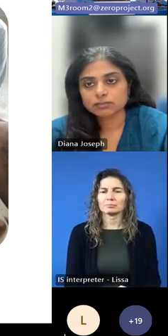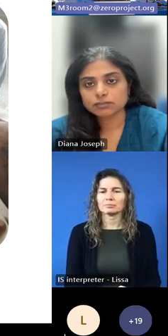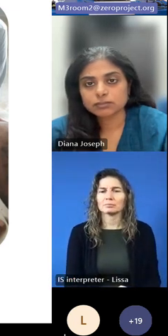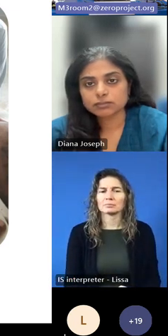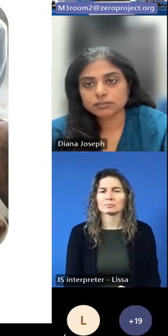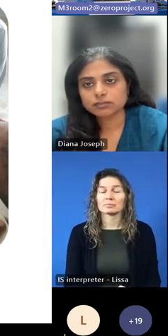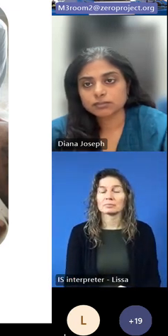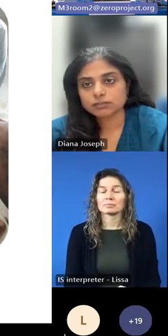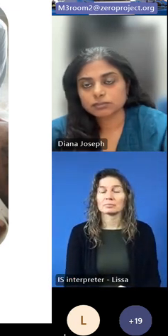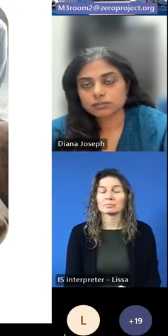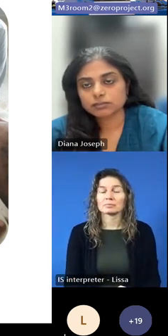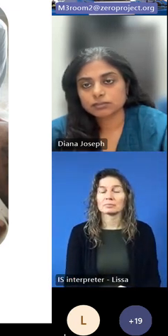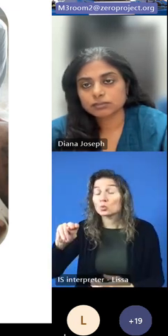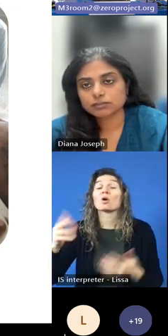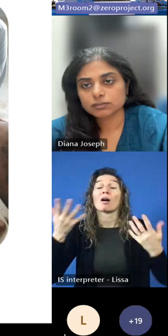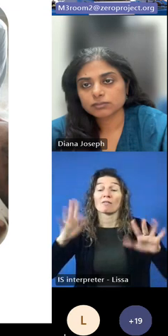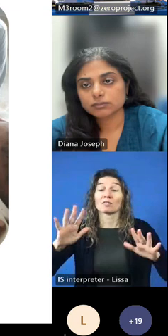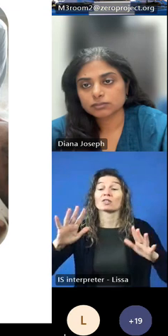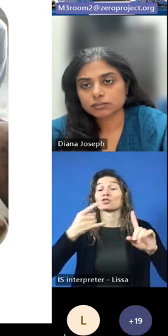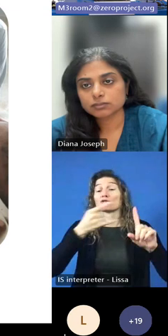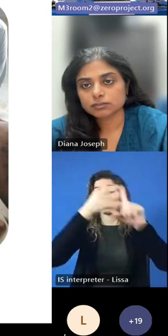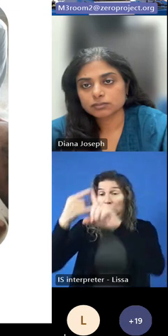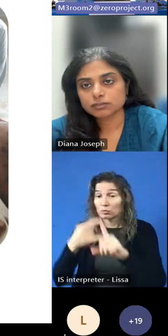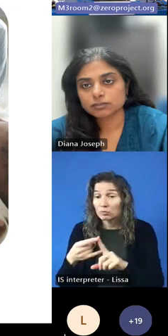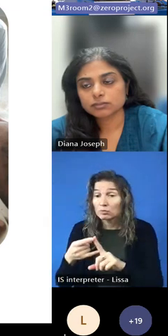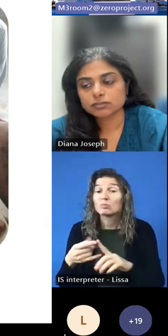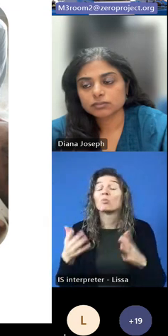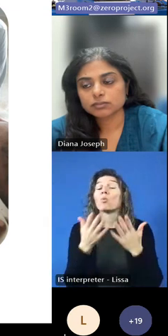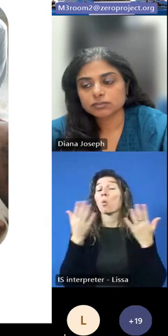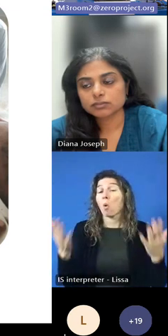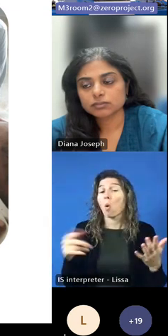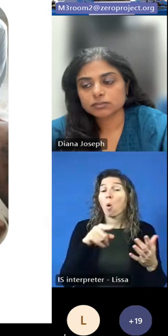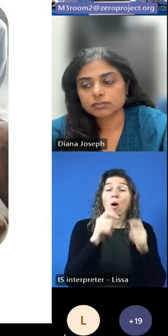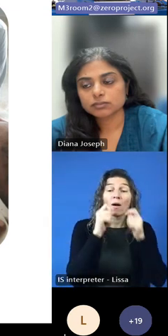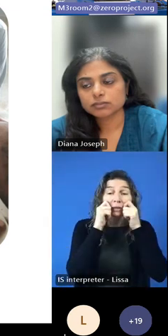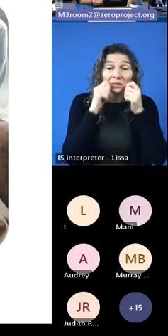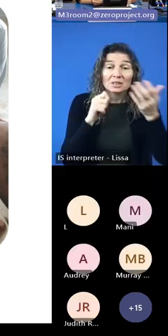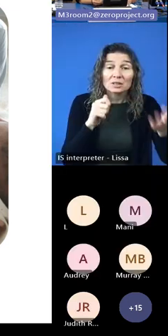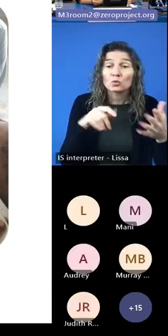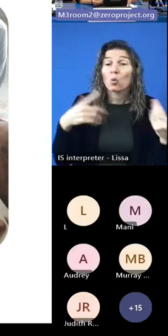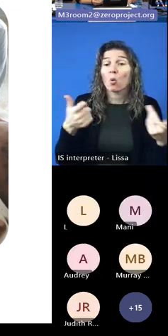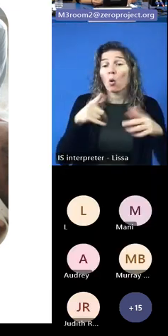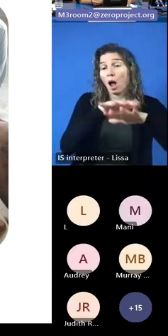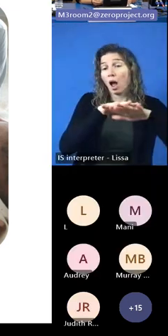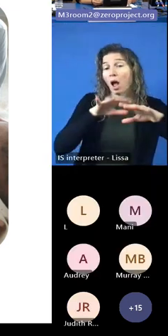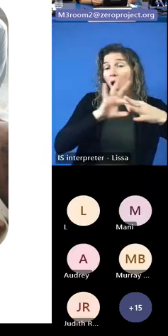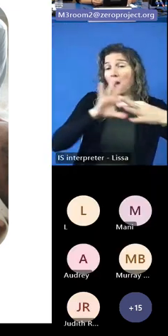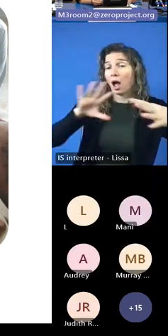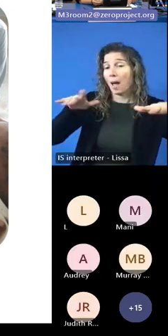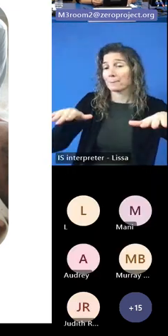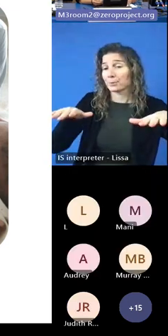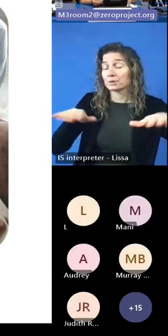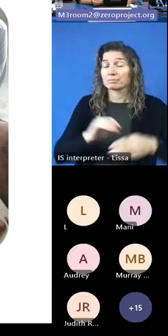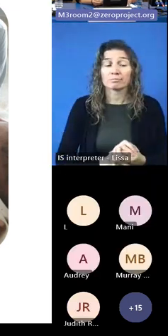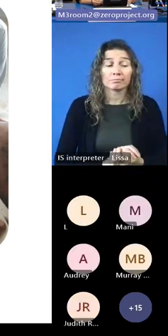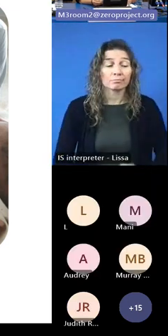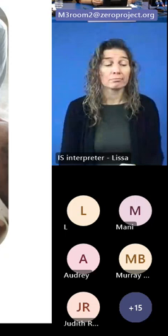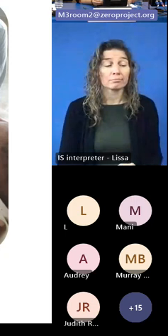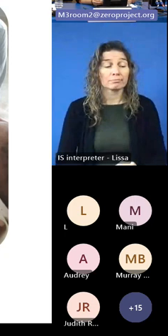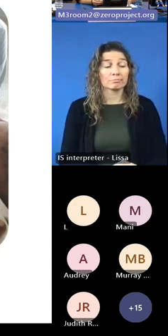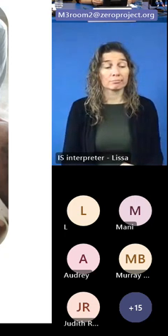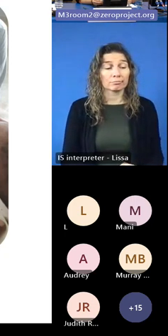person, and in a hybrid format. While training is typically customized to the needs of the partner and the project,